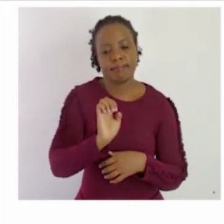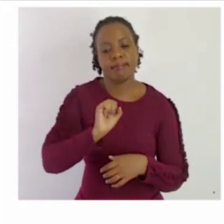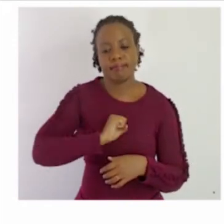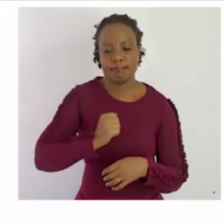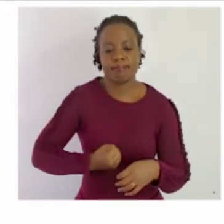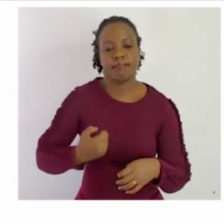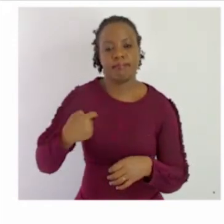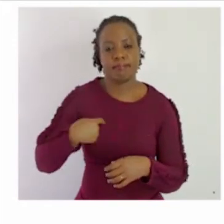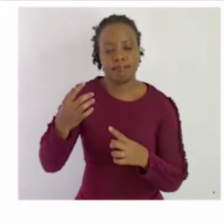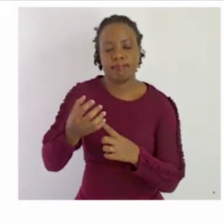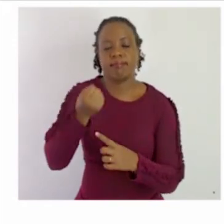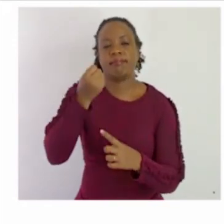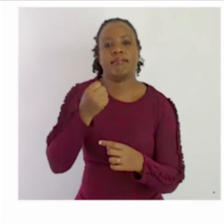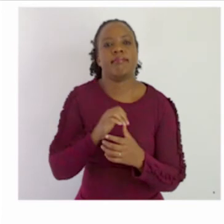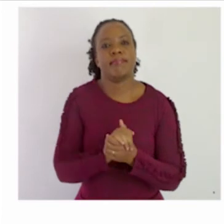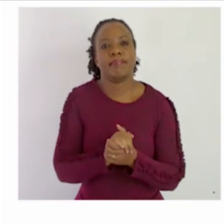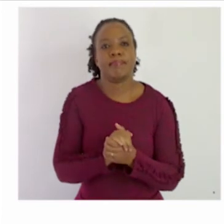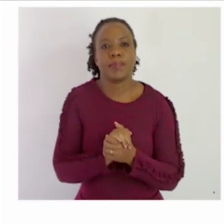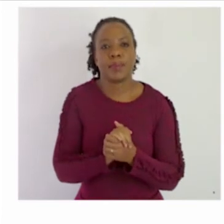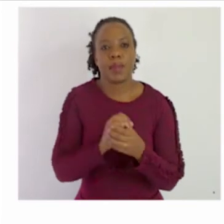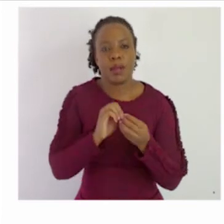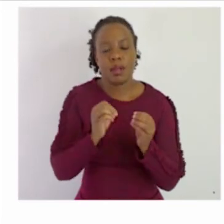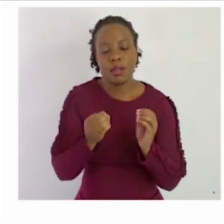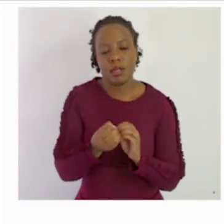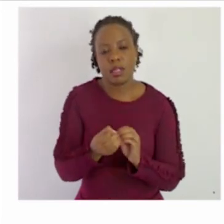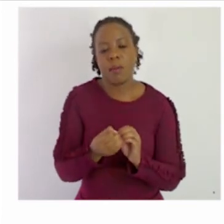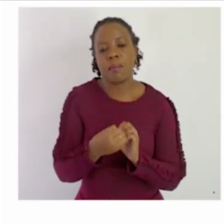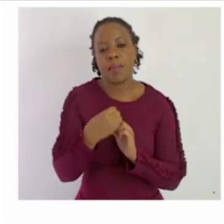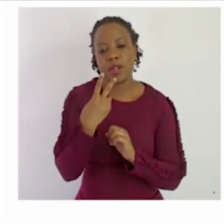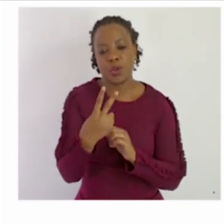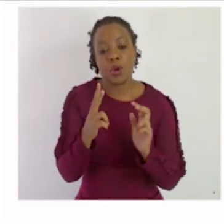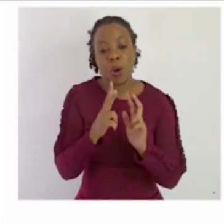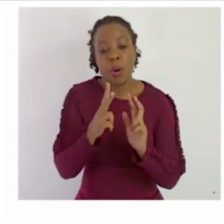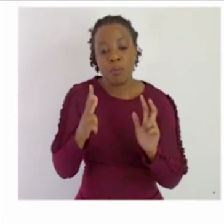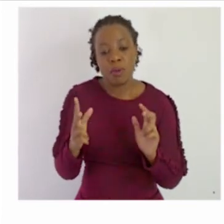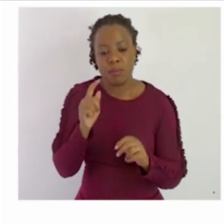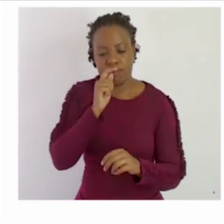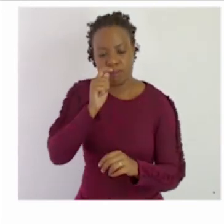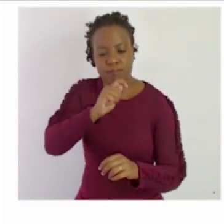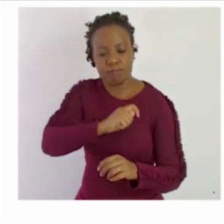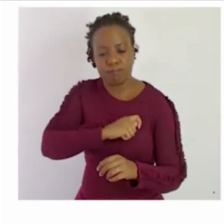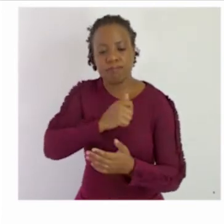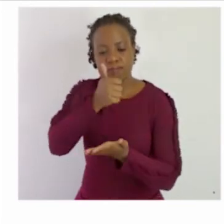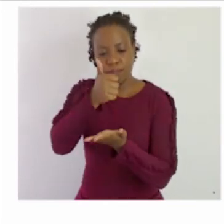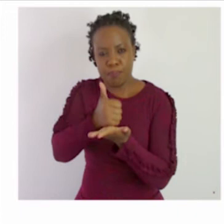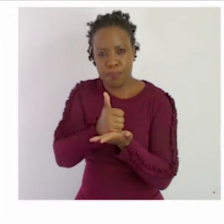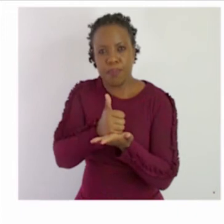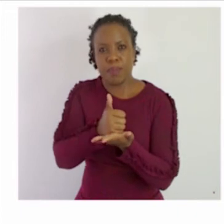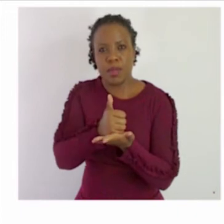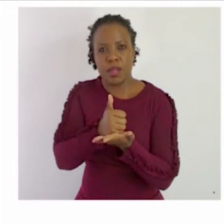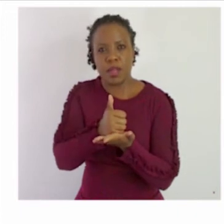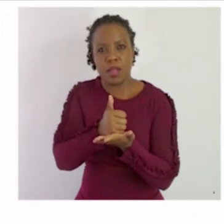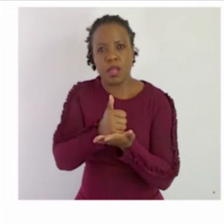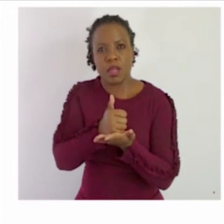Success is our abstract noun. Number 2, people have faith in banks, so that is where they